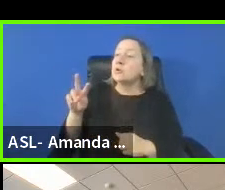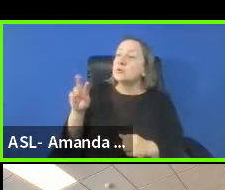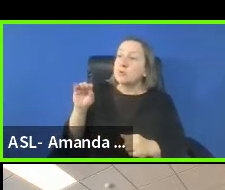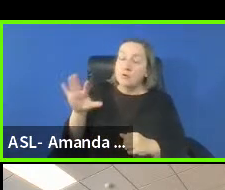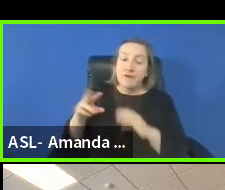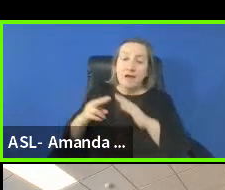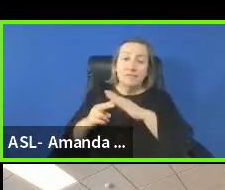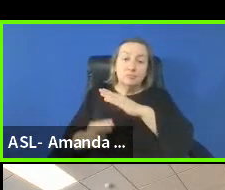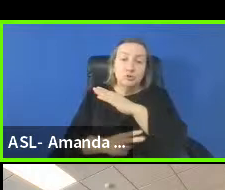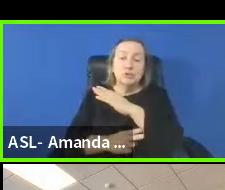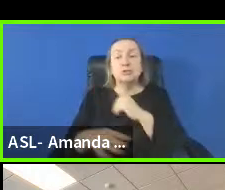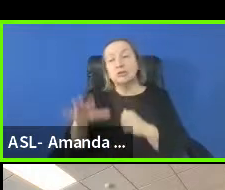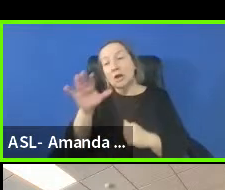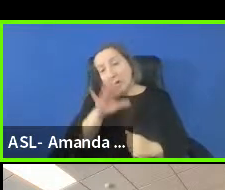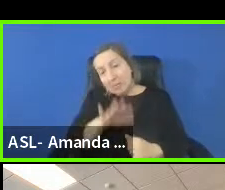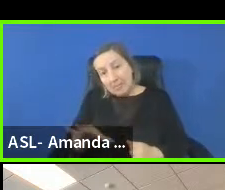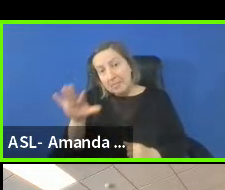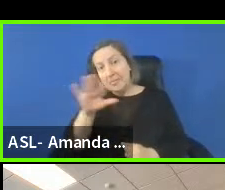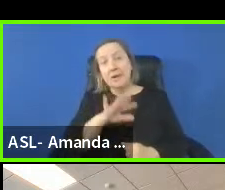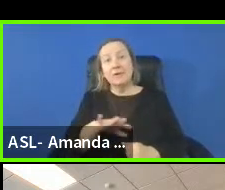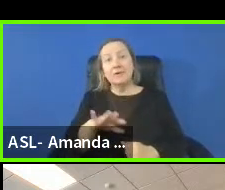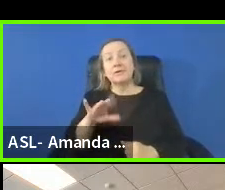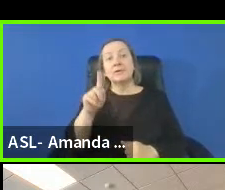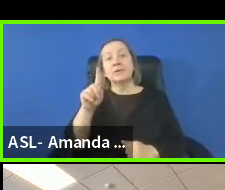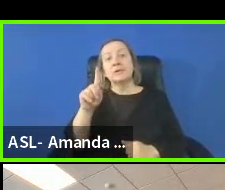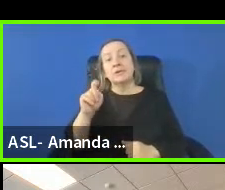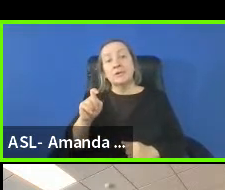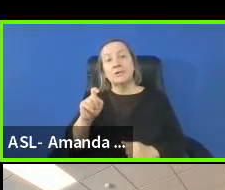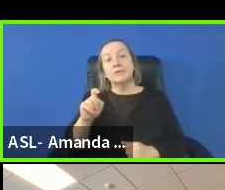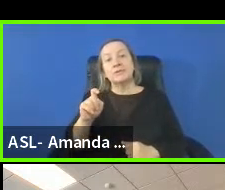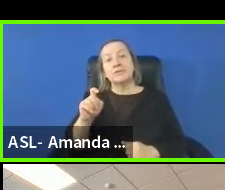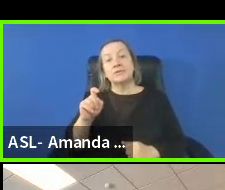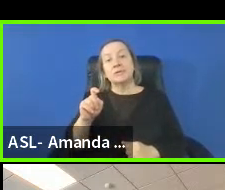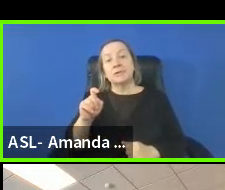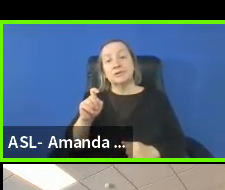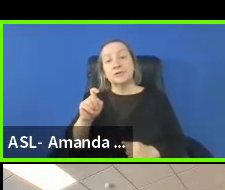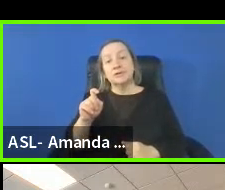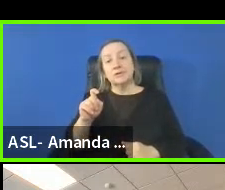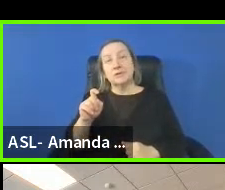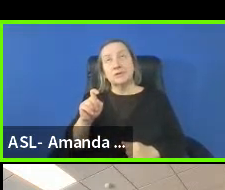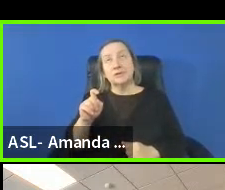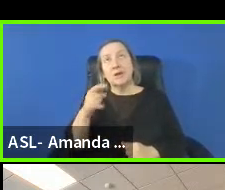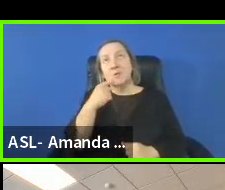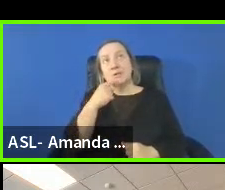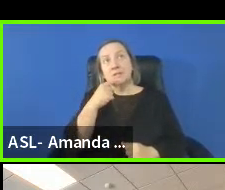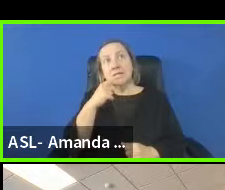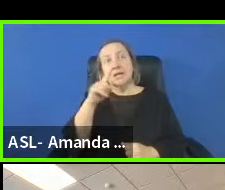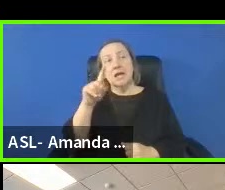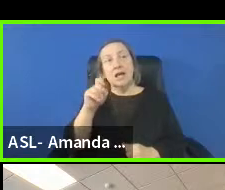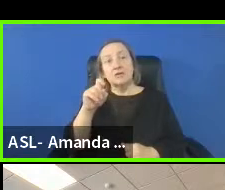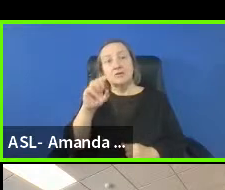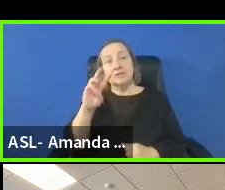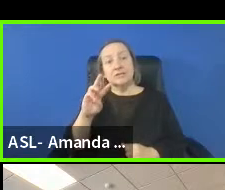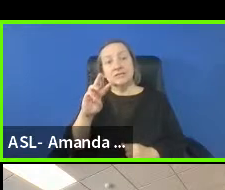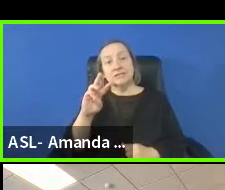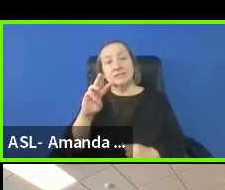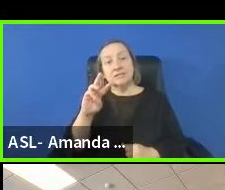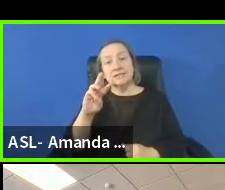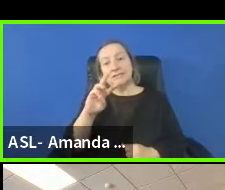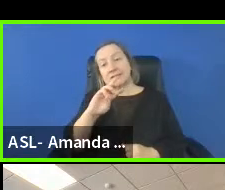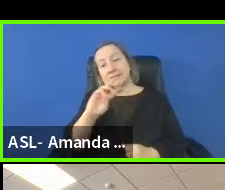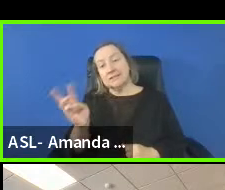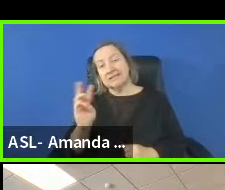is approximately 100 and I want to say 160 some odd feet.